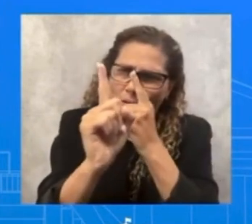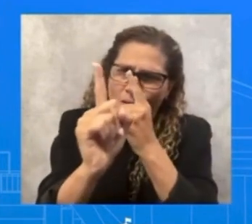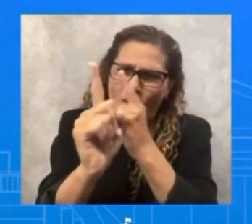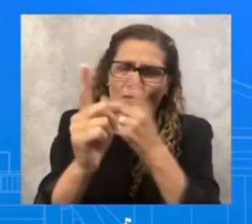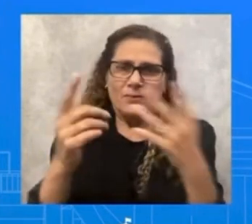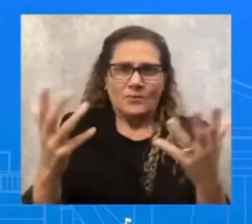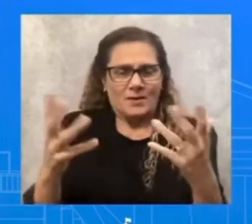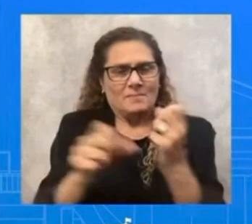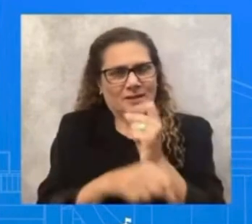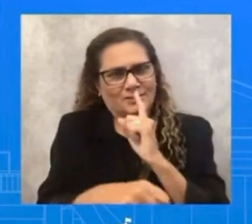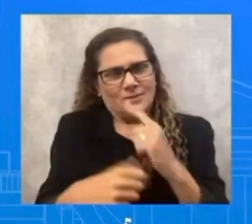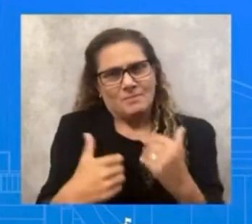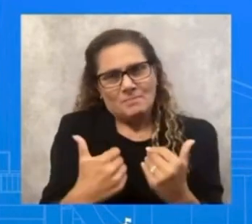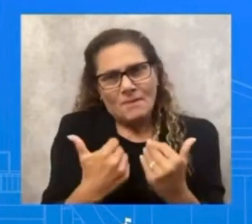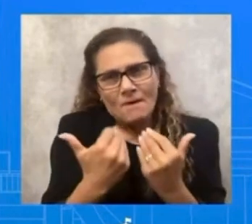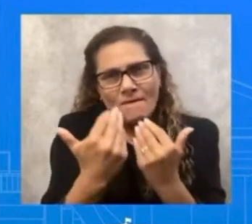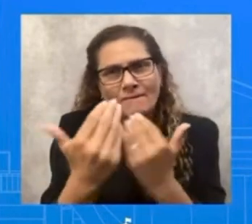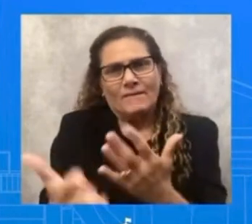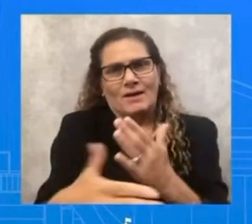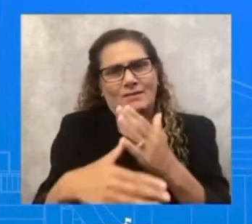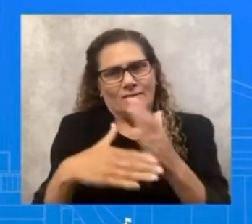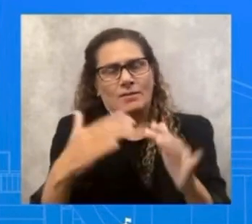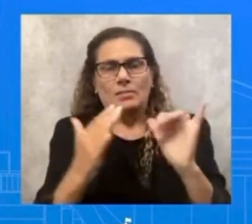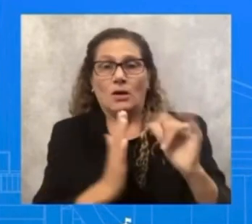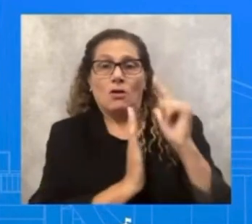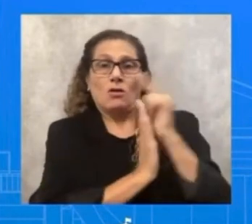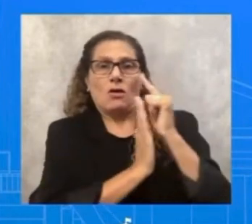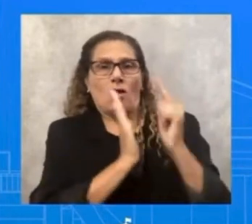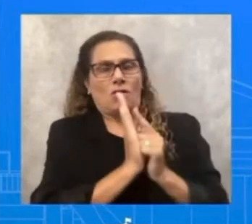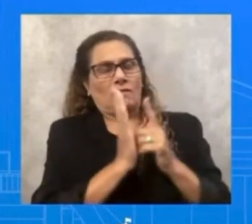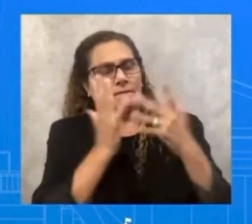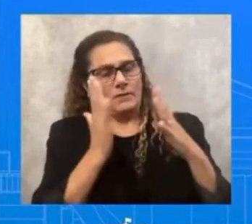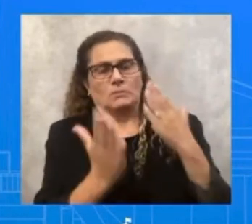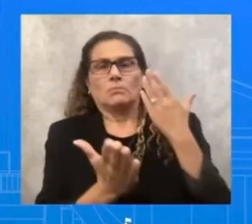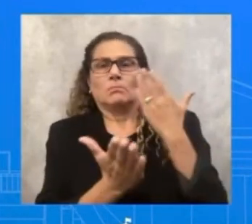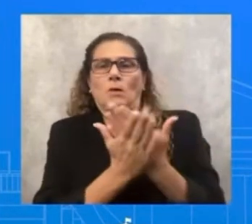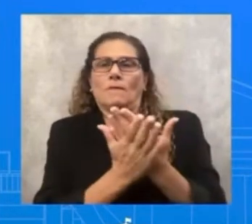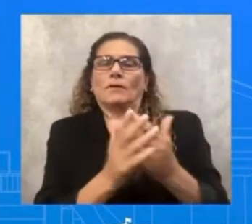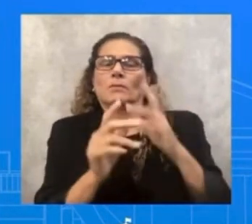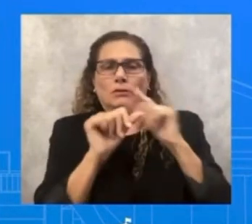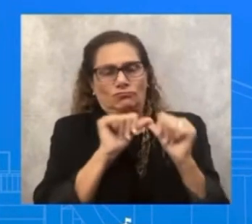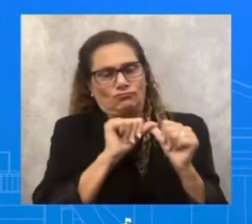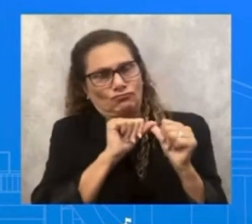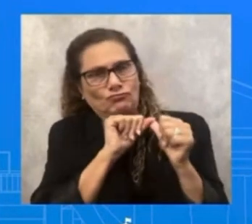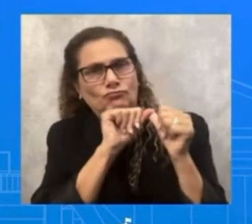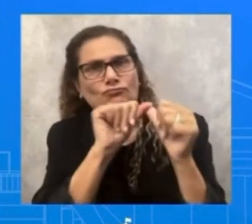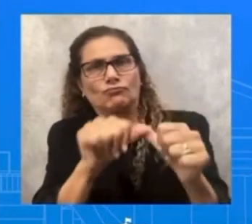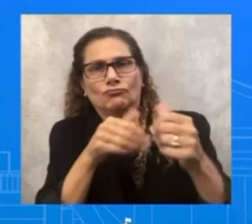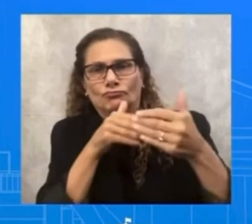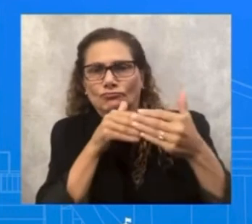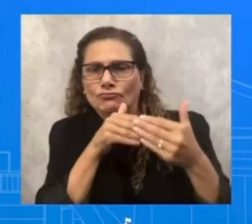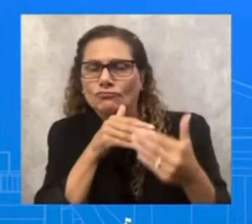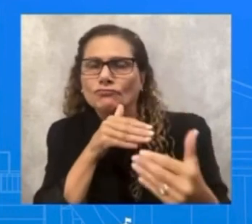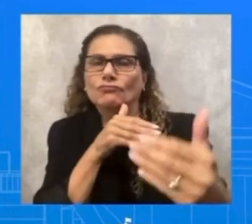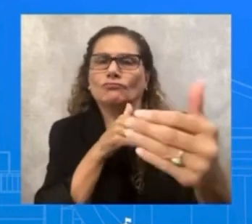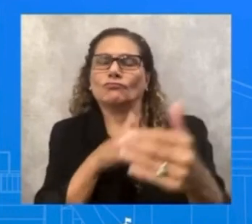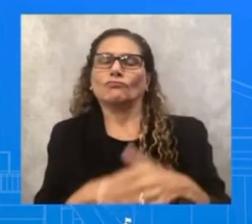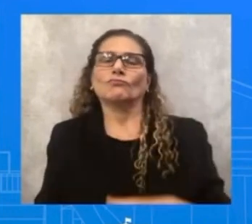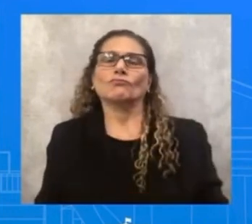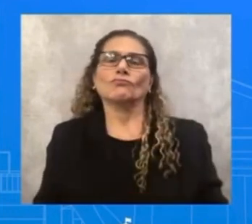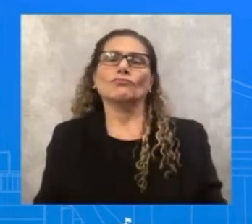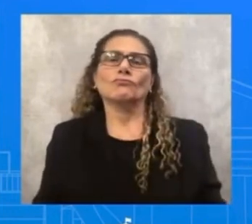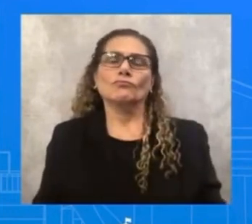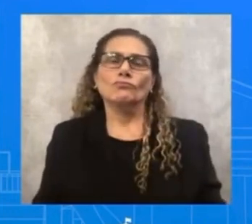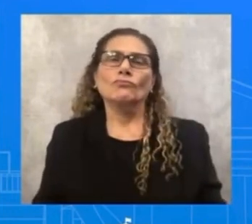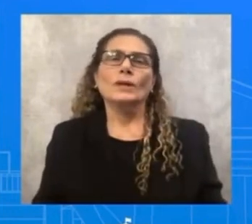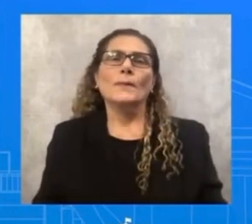test of time. Could I add one word to that? Yeah. So I mentioned that I thought that particularly on the clean energy side, this is